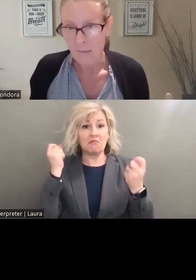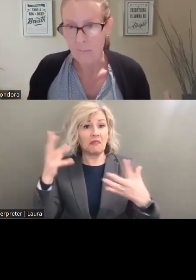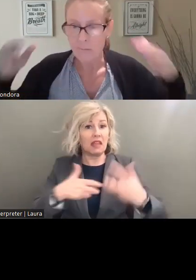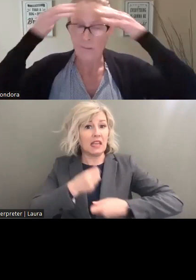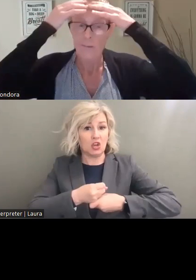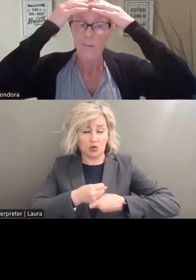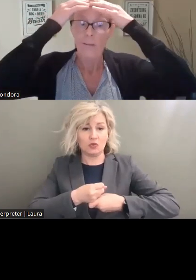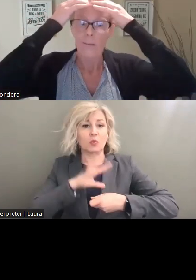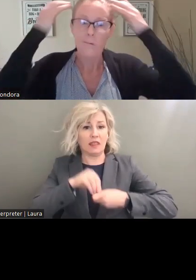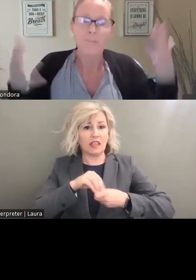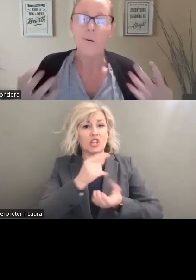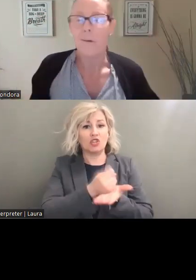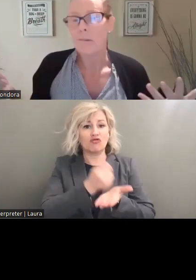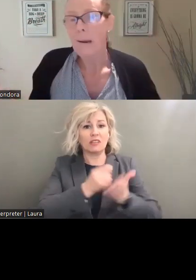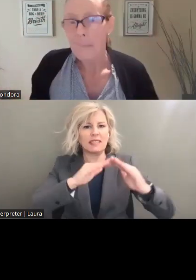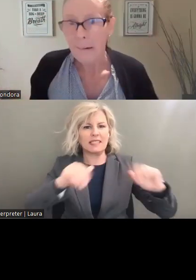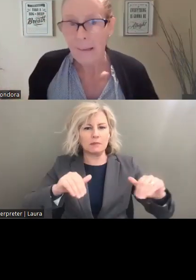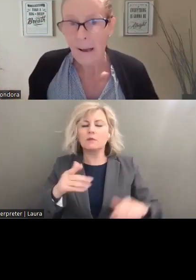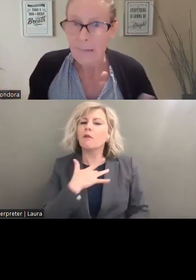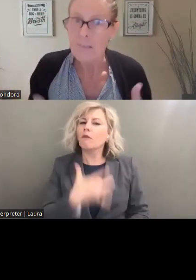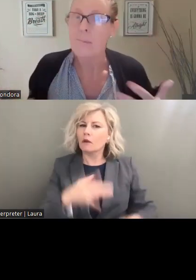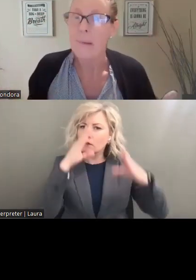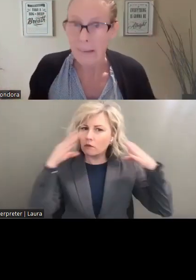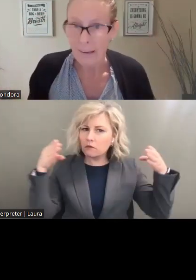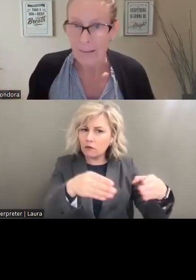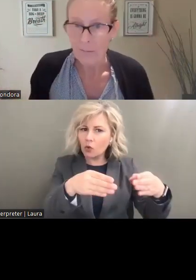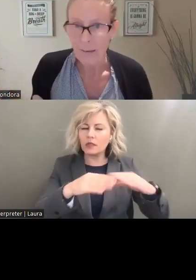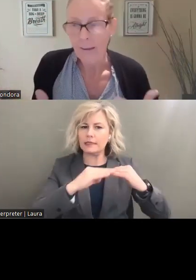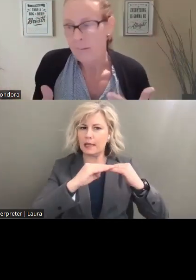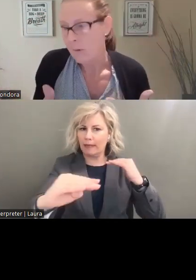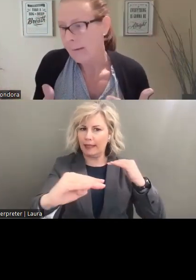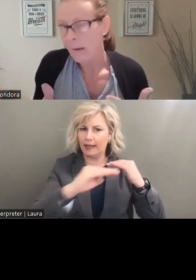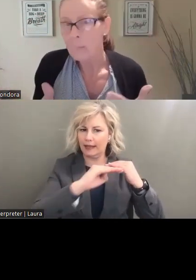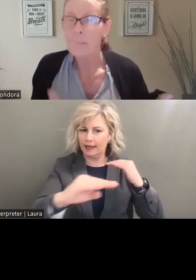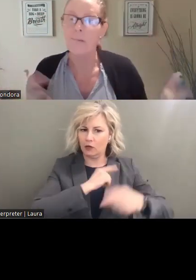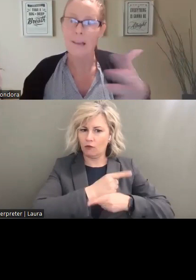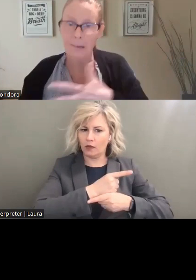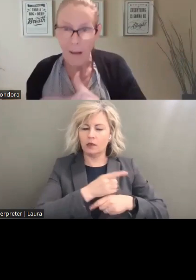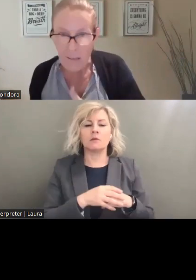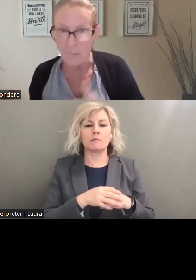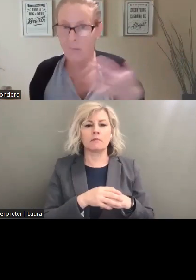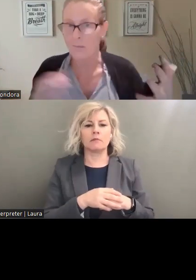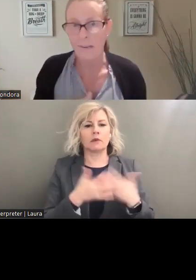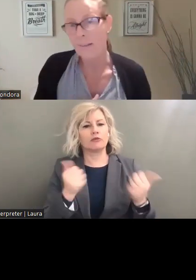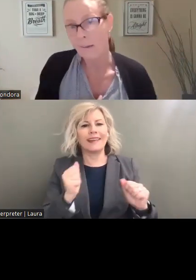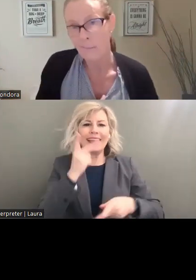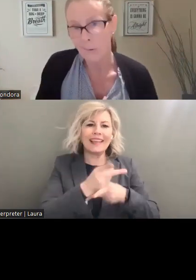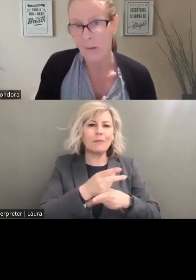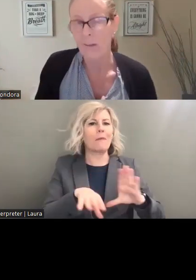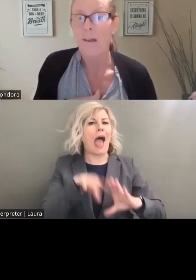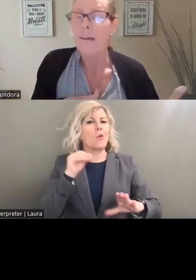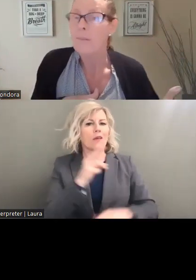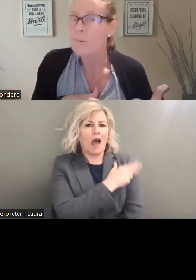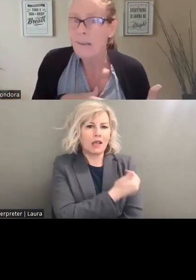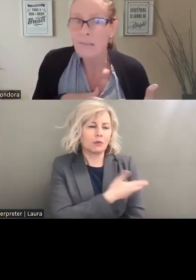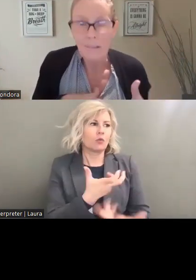treatment systems, there was a focus primarily on stability, right? And trying to help people stay out of hospitals and stay in the